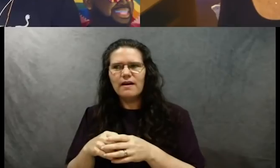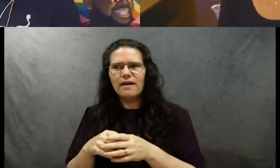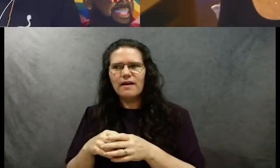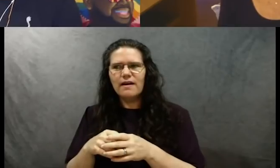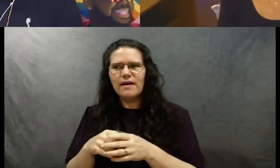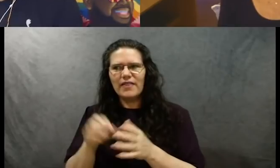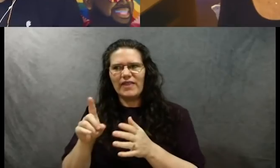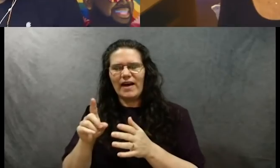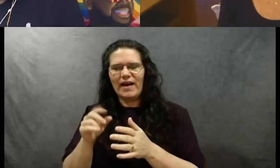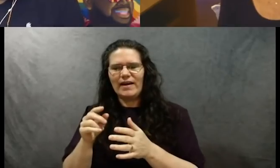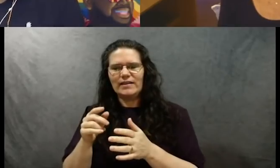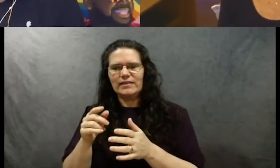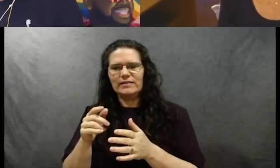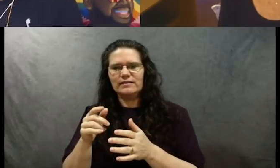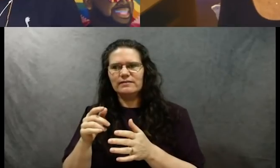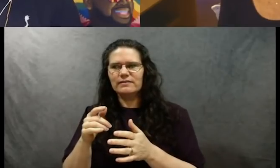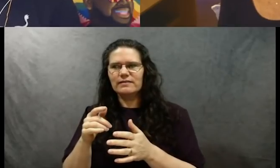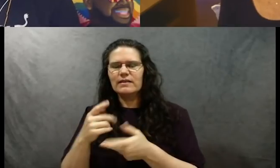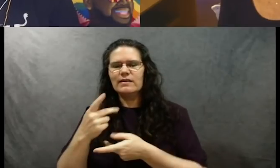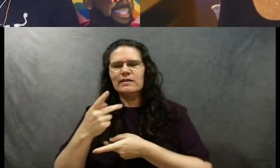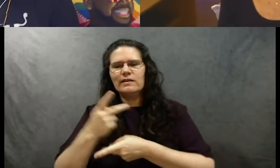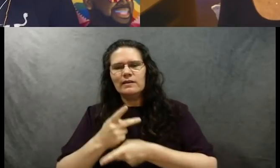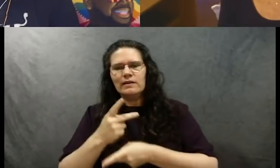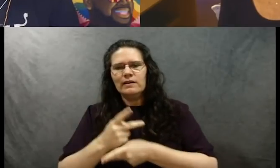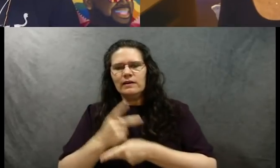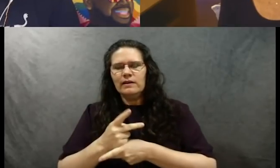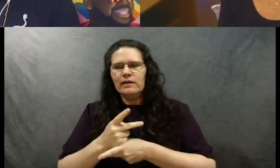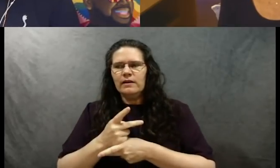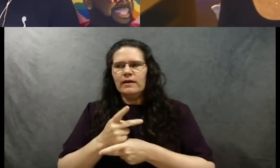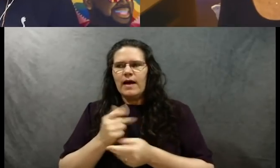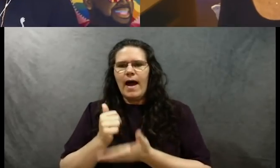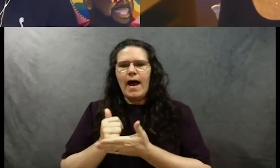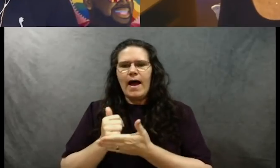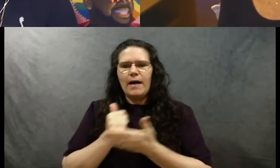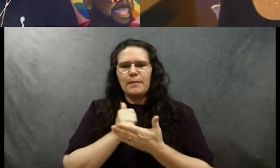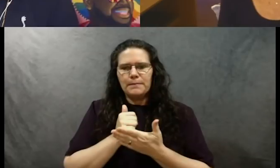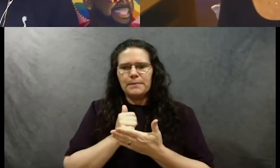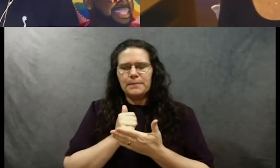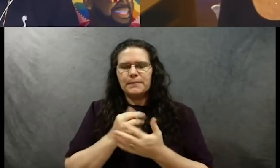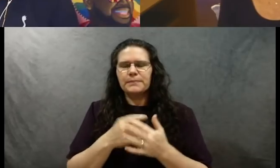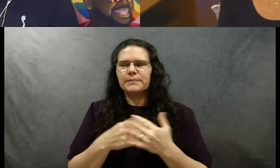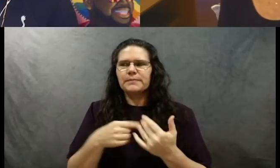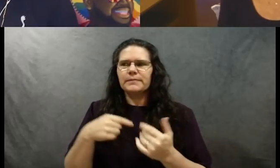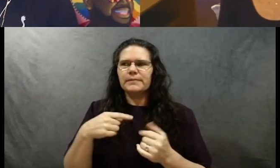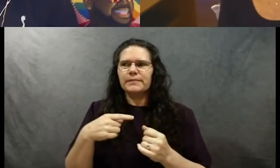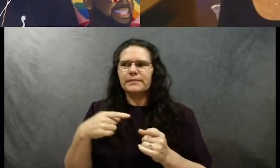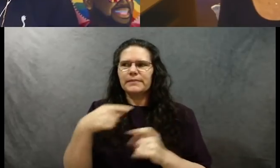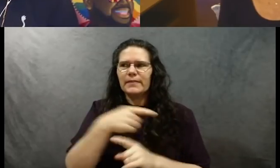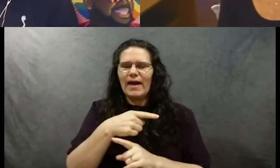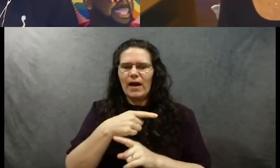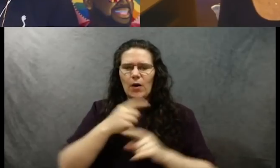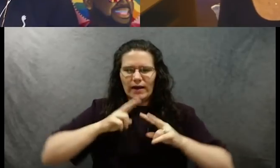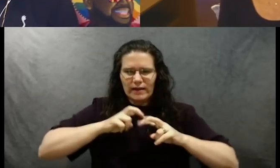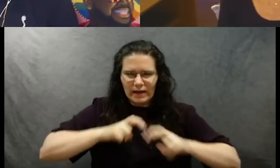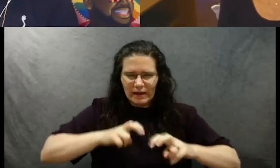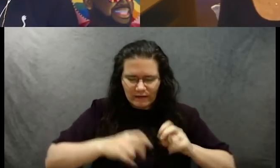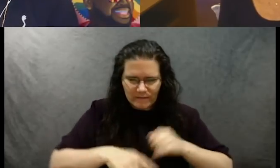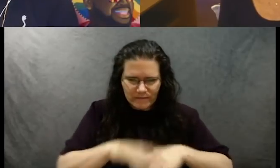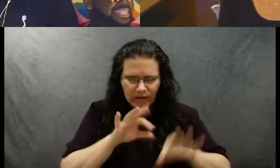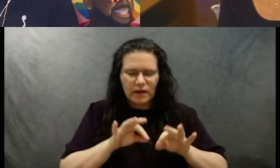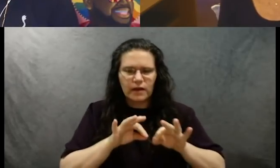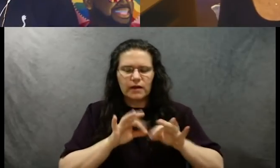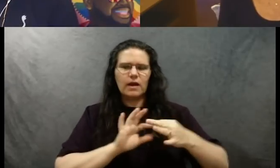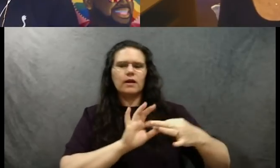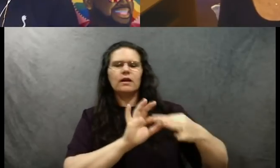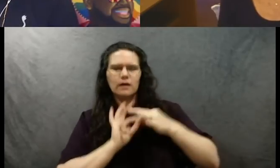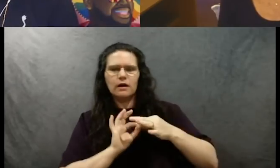the ways in which maybe sometimes I can get hopeless and experience hopelessness and fear.